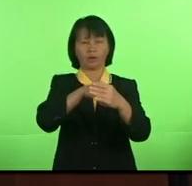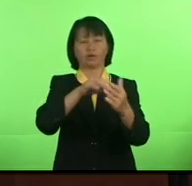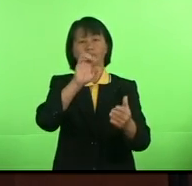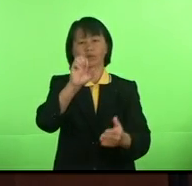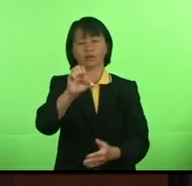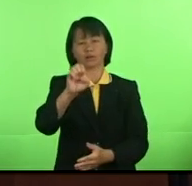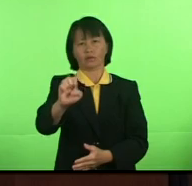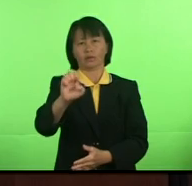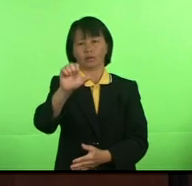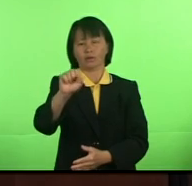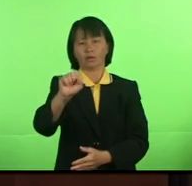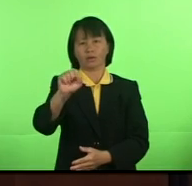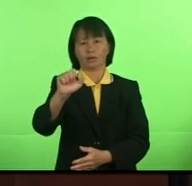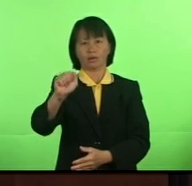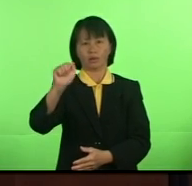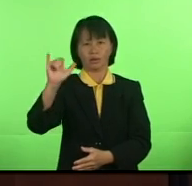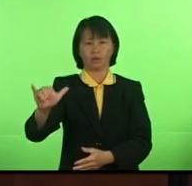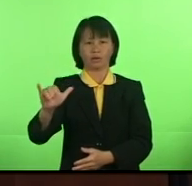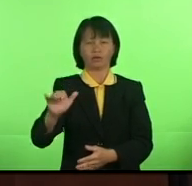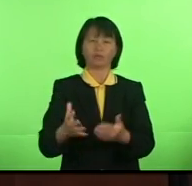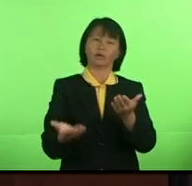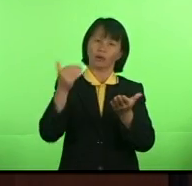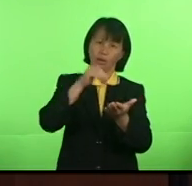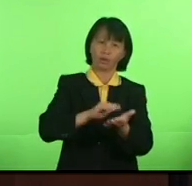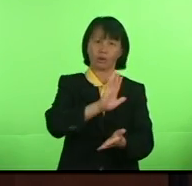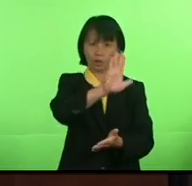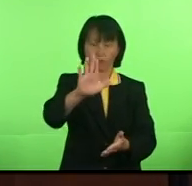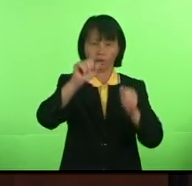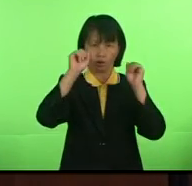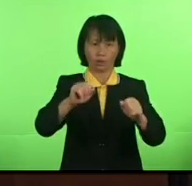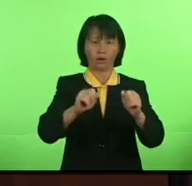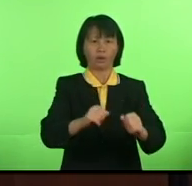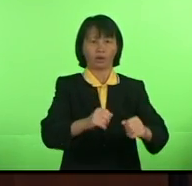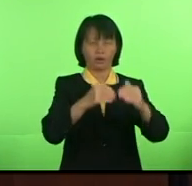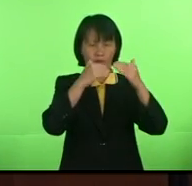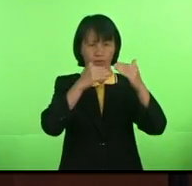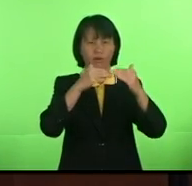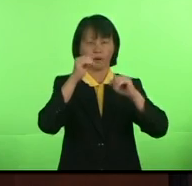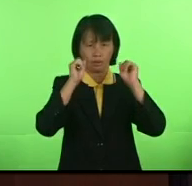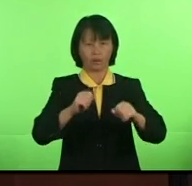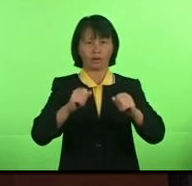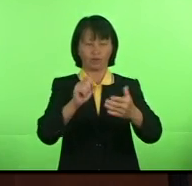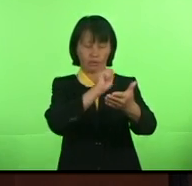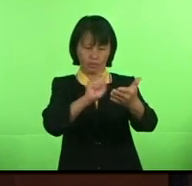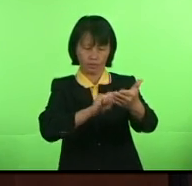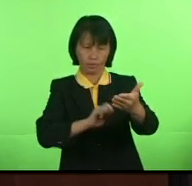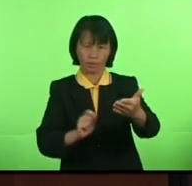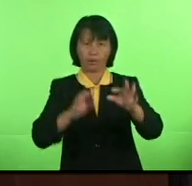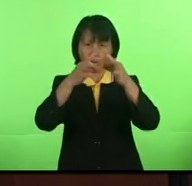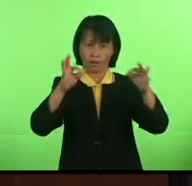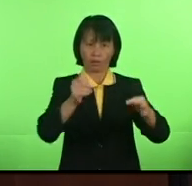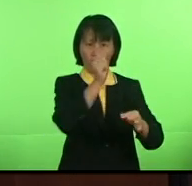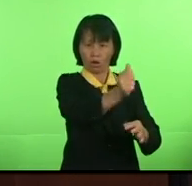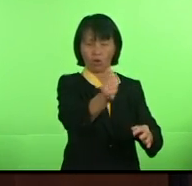assumed again that you are already able to construct sentences on your own. So